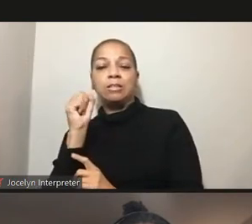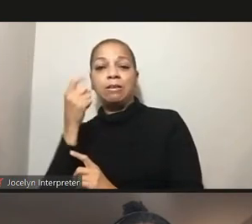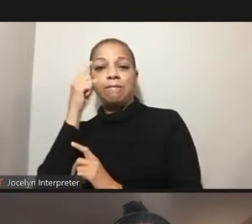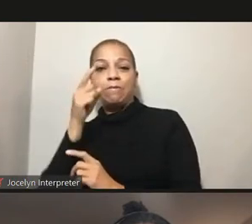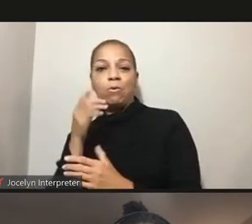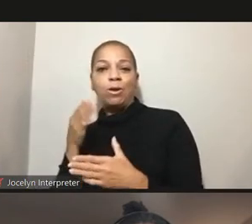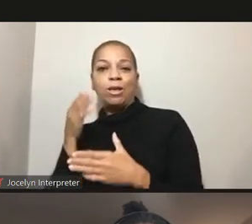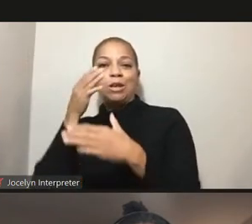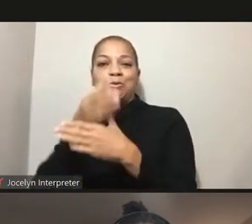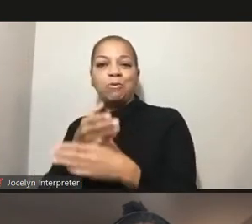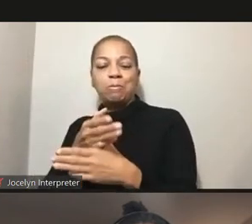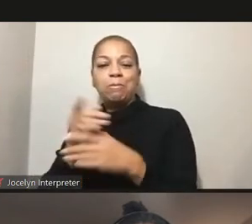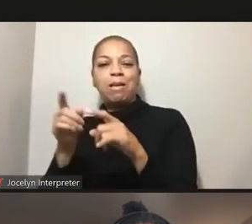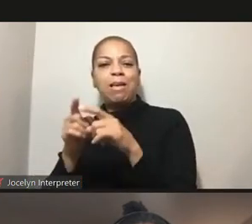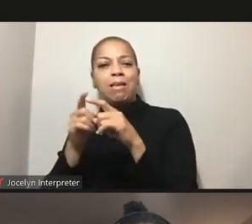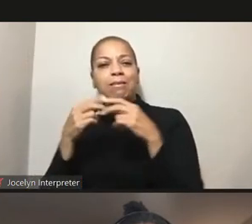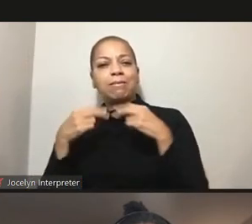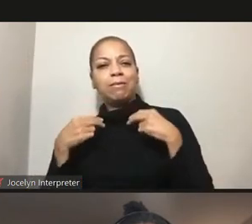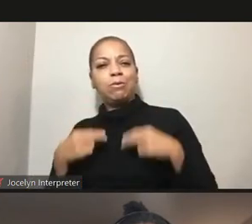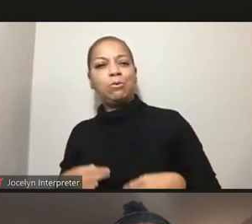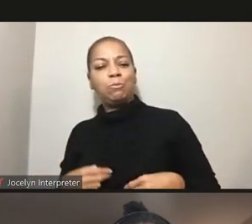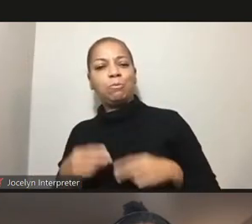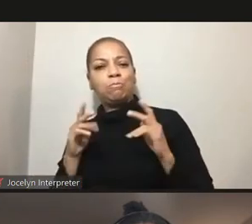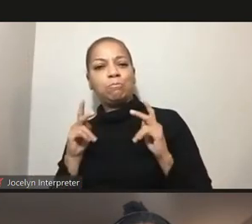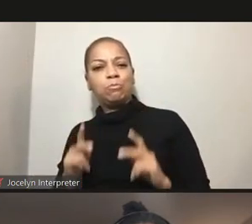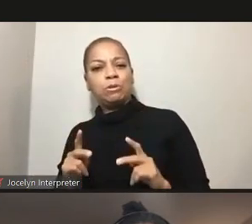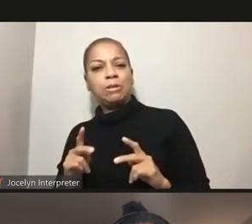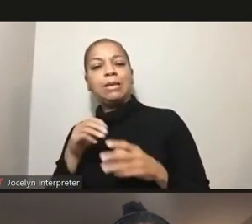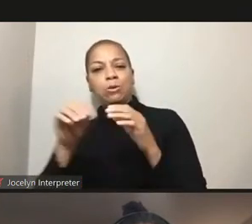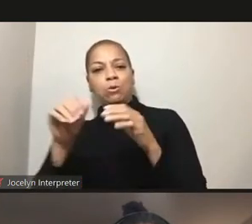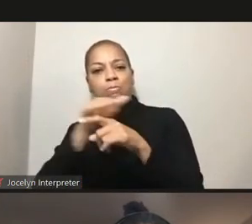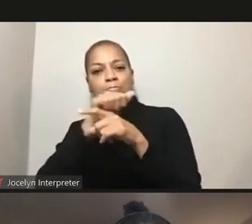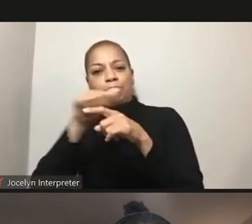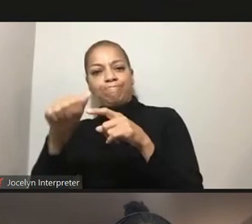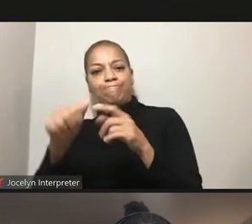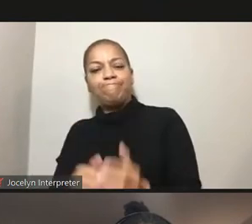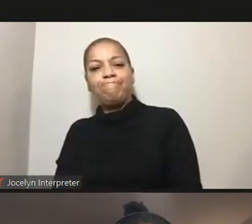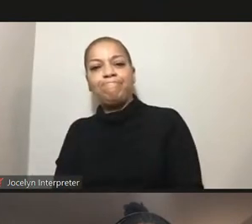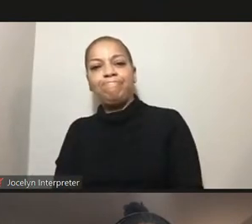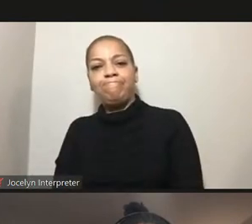interruption as a human being and in your practice.